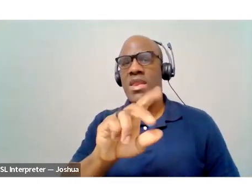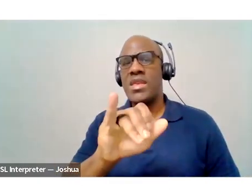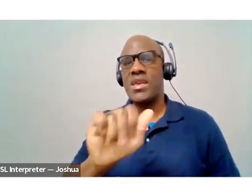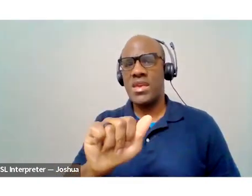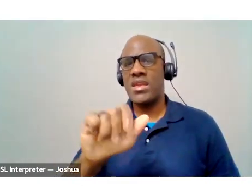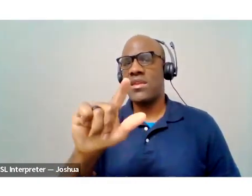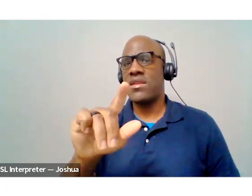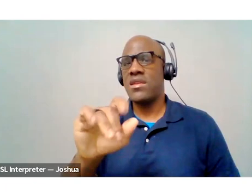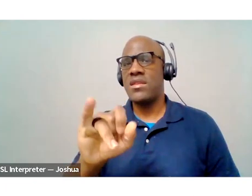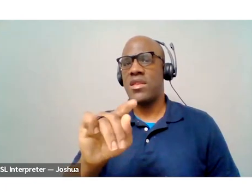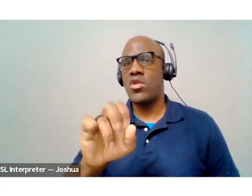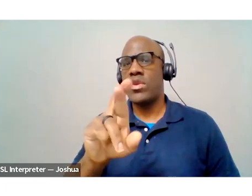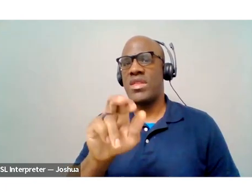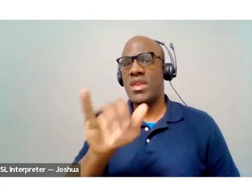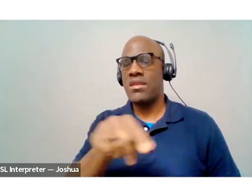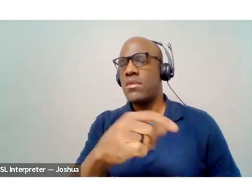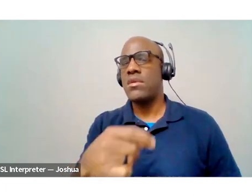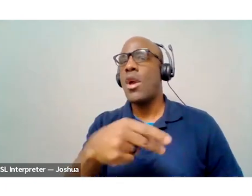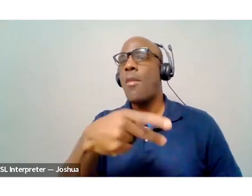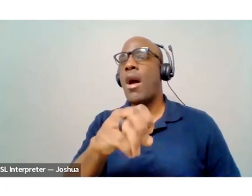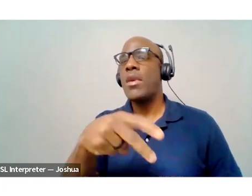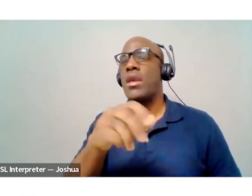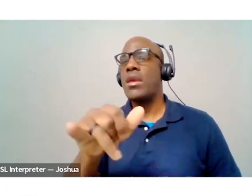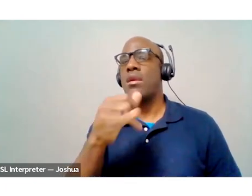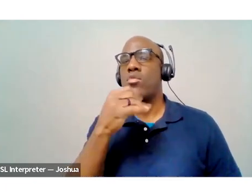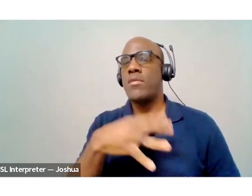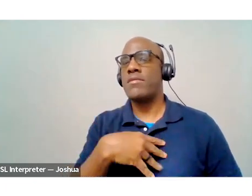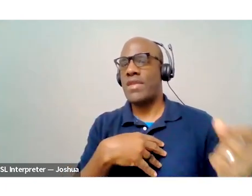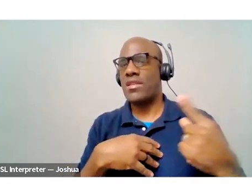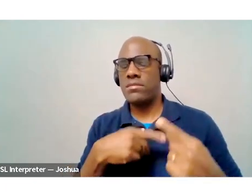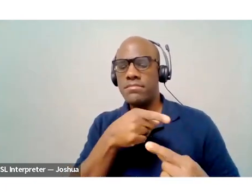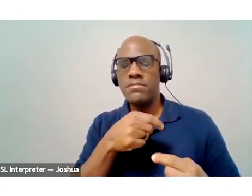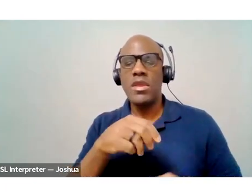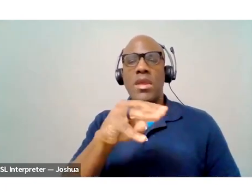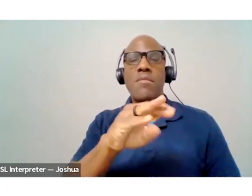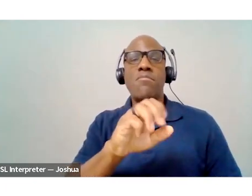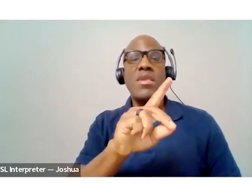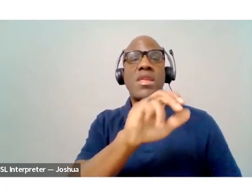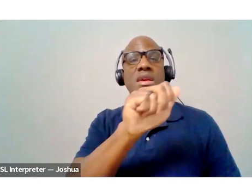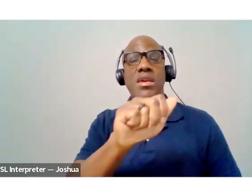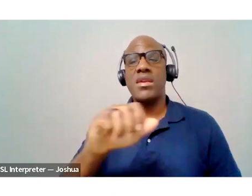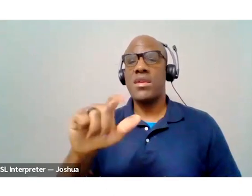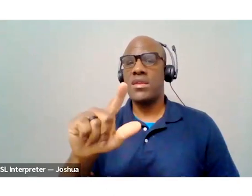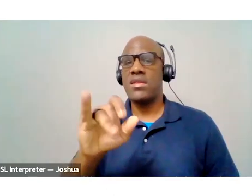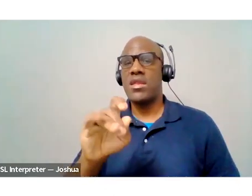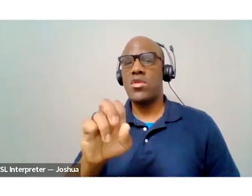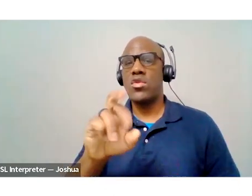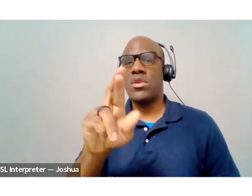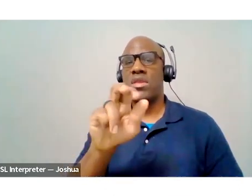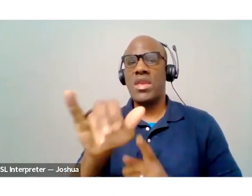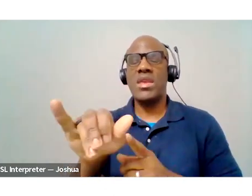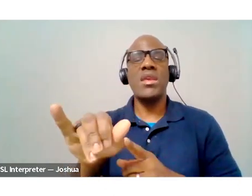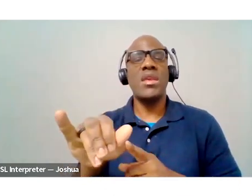of things. This is from Poppy. Media literacy can be, again, it's a term that